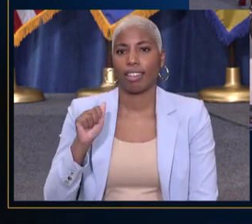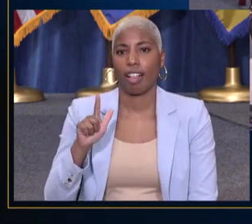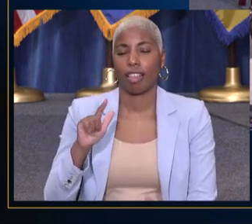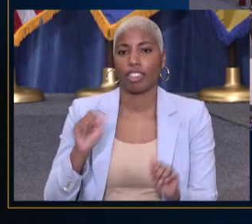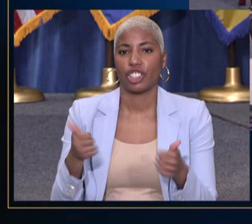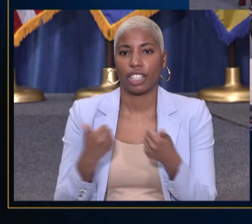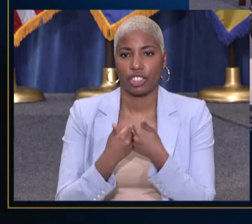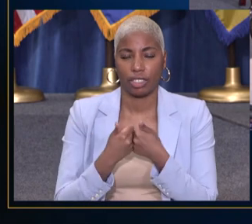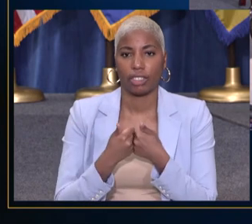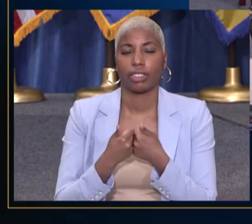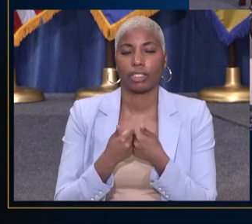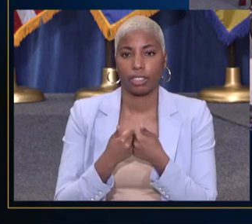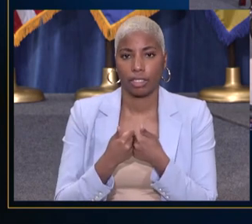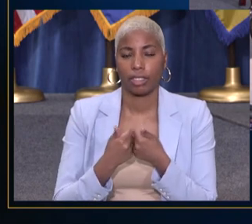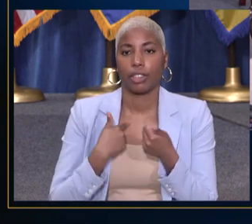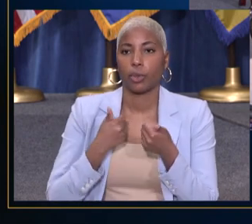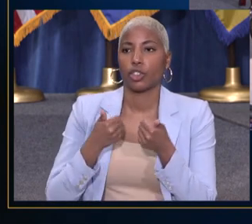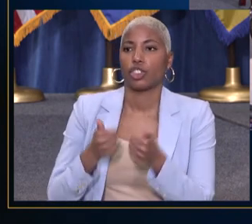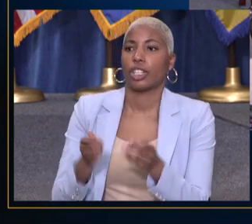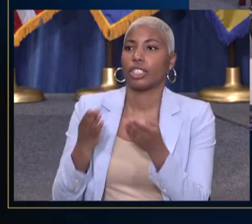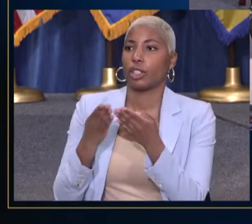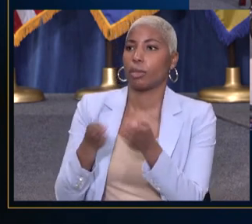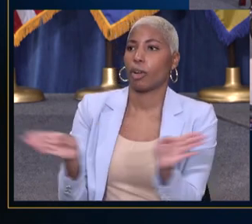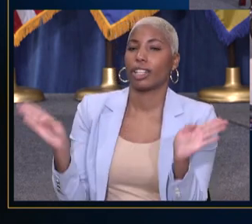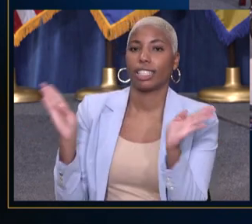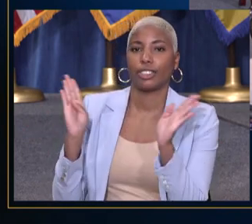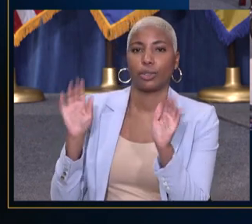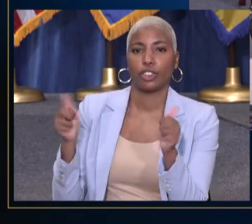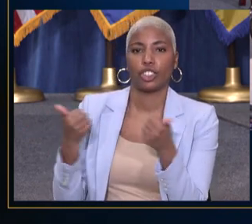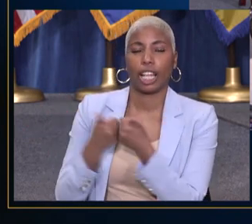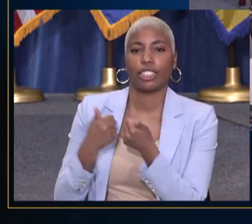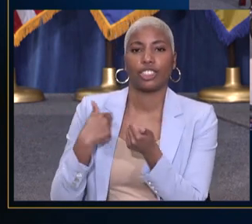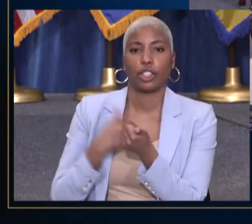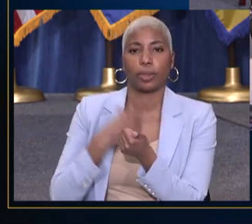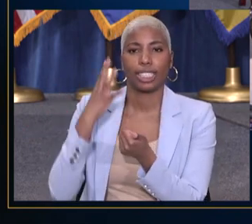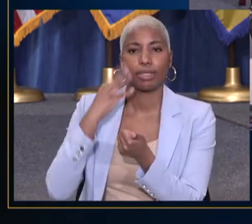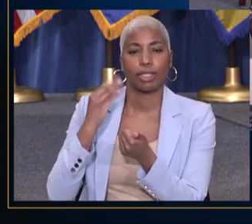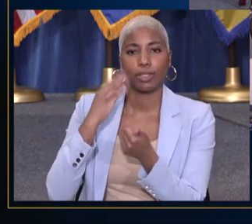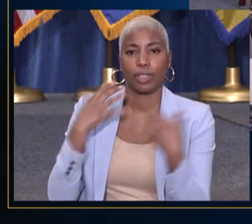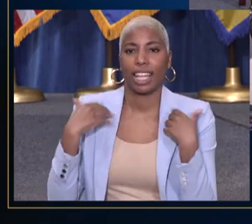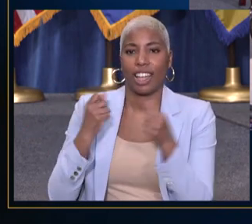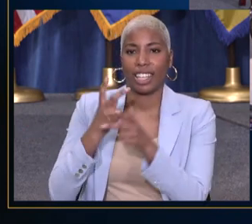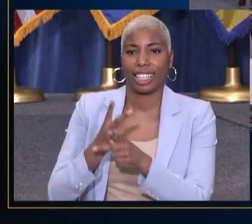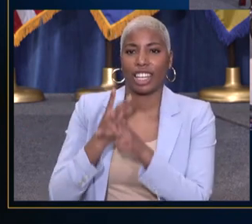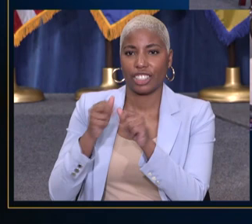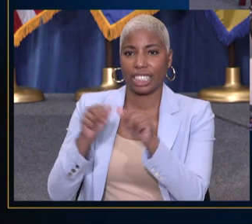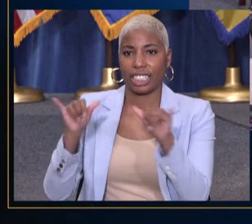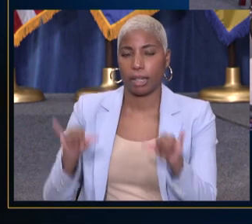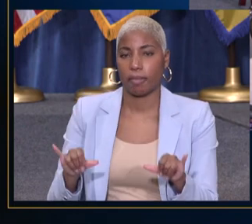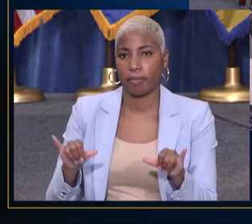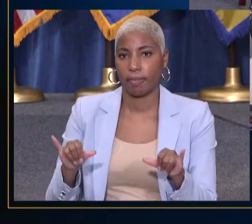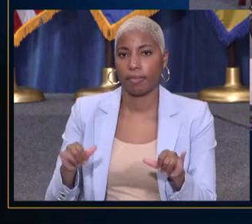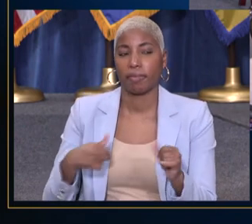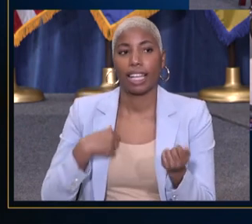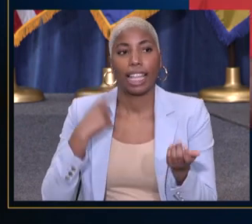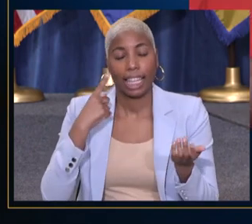challenges. I'm going to try to broaden it to the challenges that we face in the healthcare system. And I think